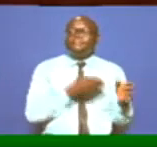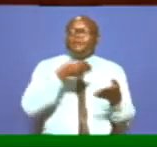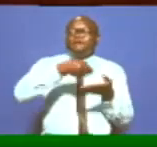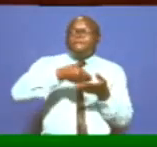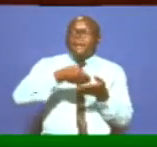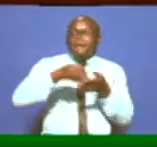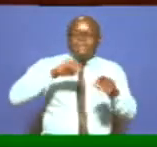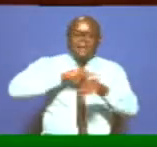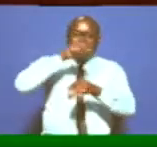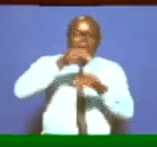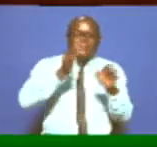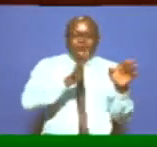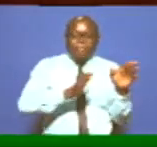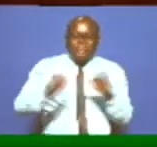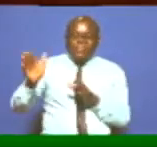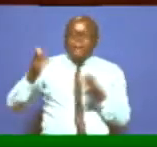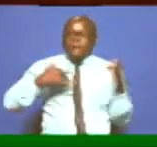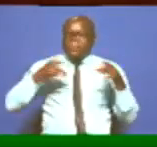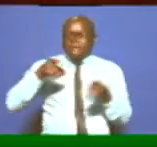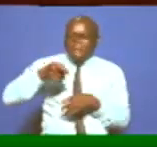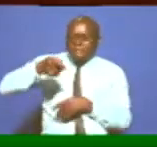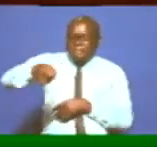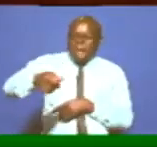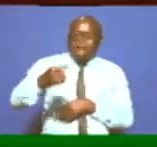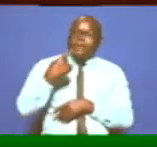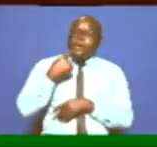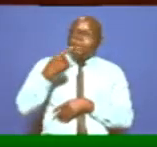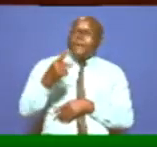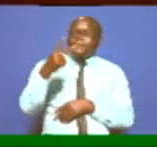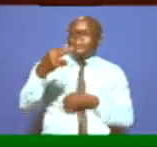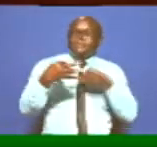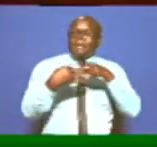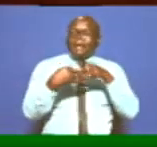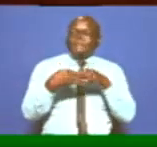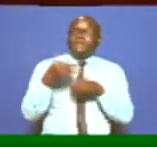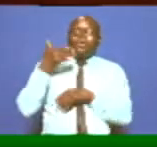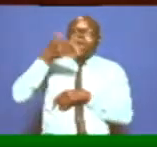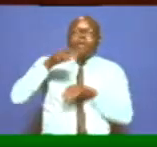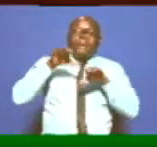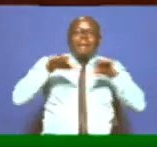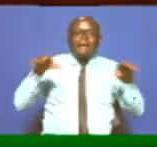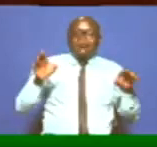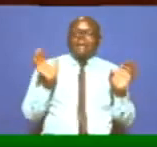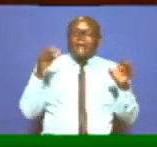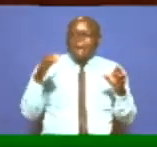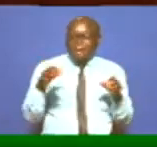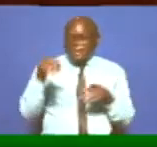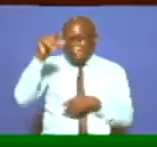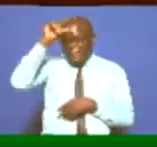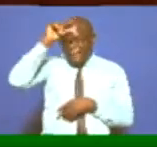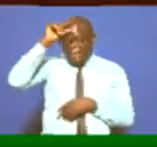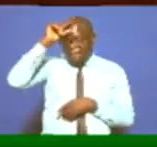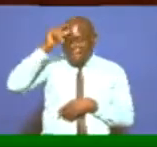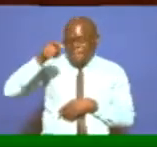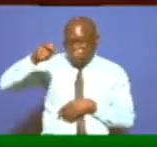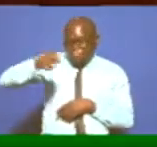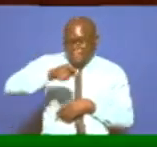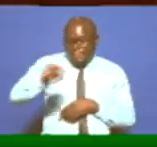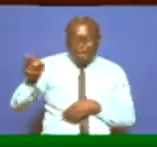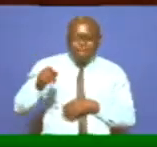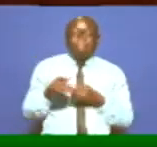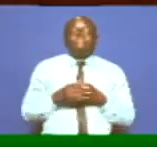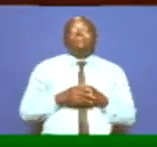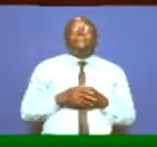National Planning regarding compensation of 128 oil marketing companies by the government. Honorable Speaker,